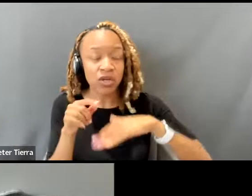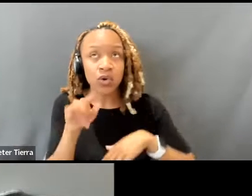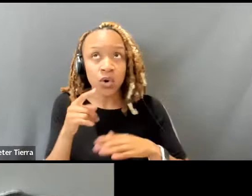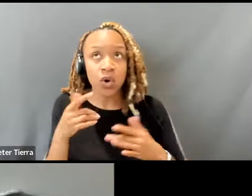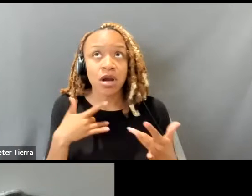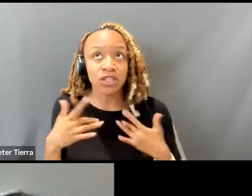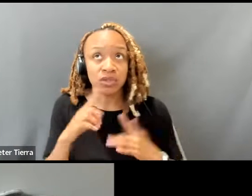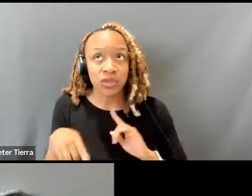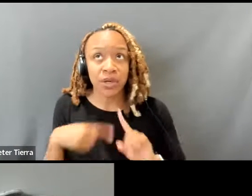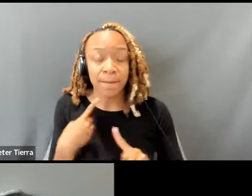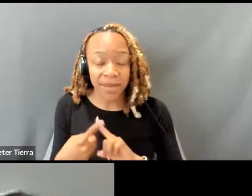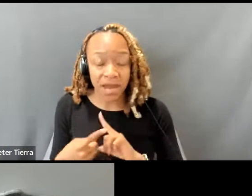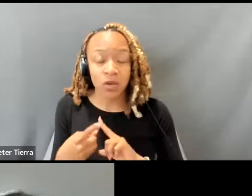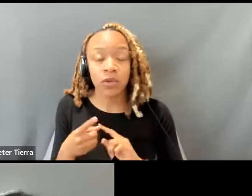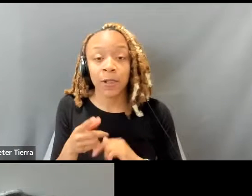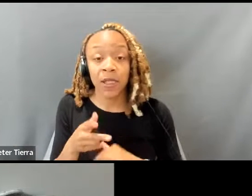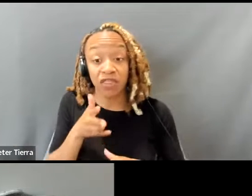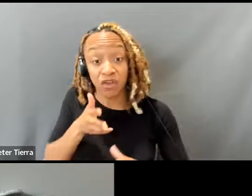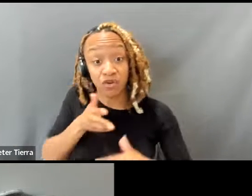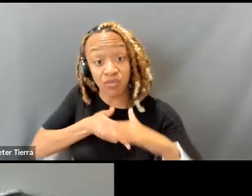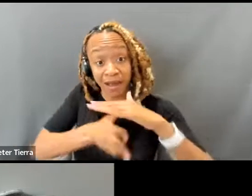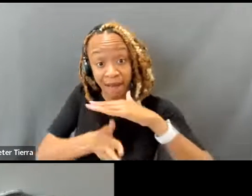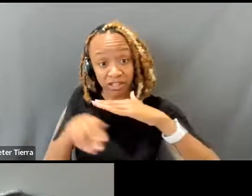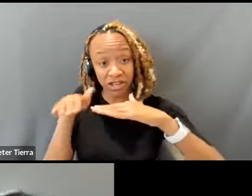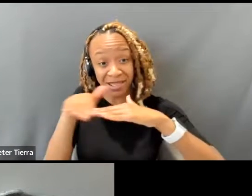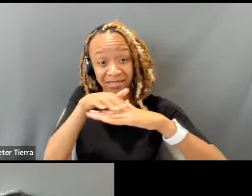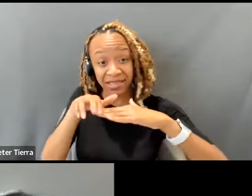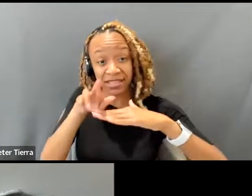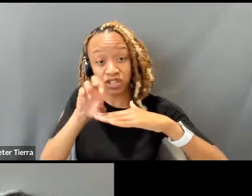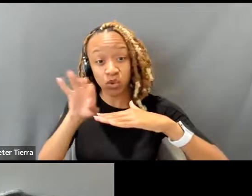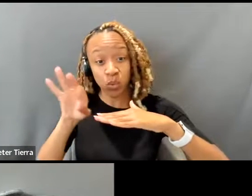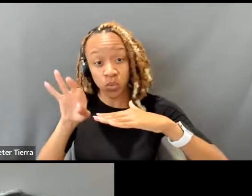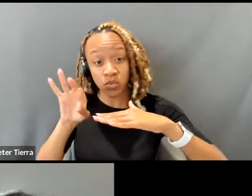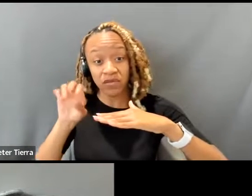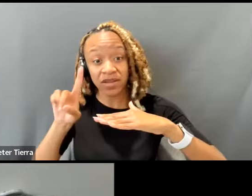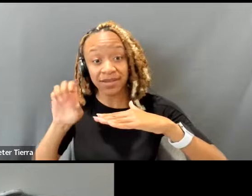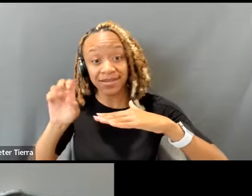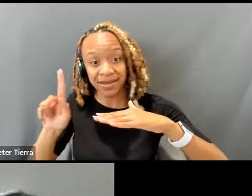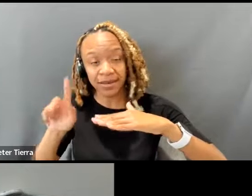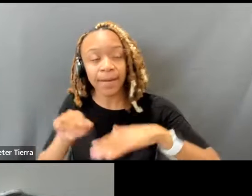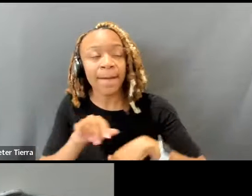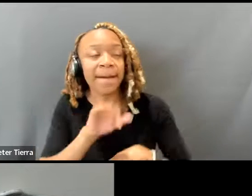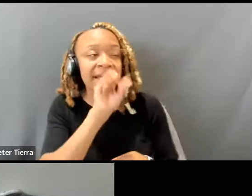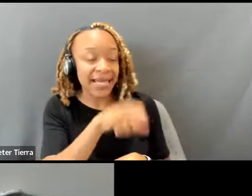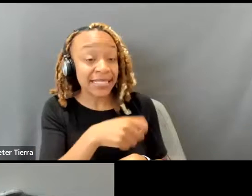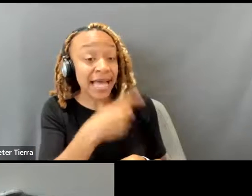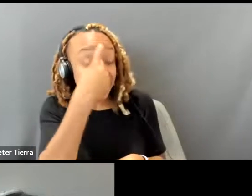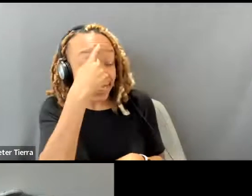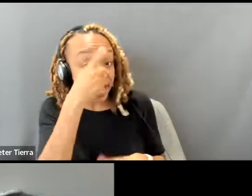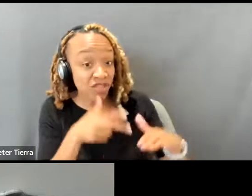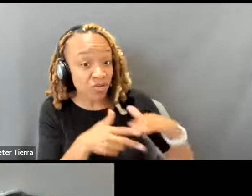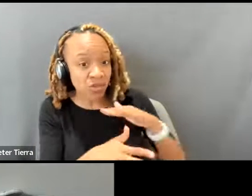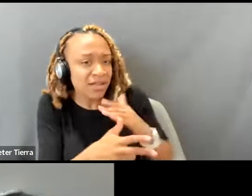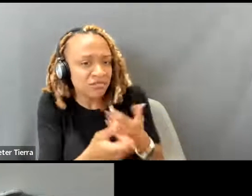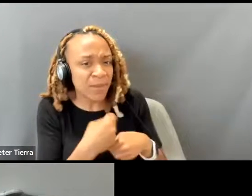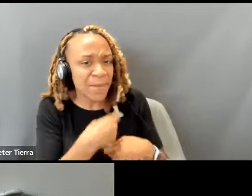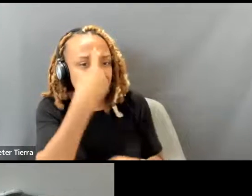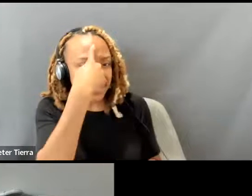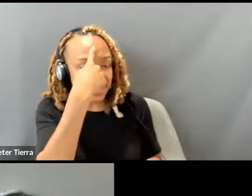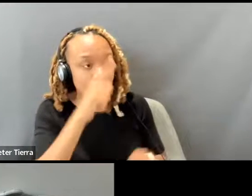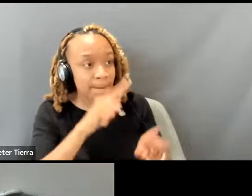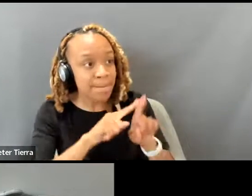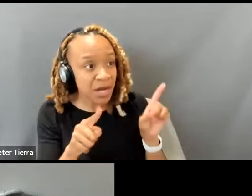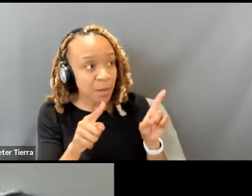on top of the garage. Yes. I mean, I think the garage makes sense, but I think from a privacy standpoint, everybody